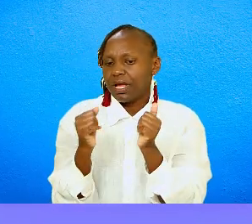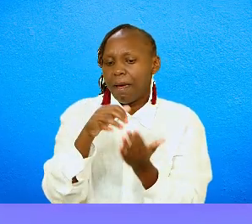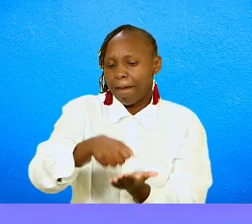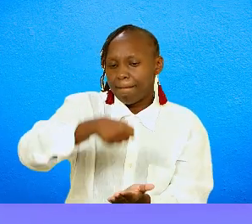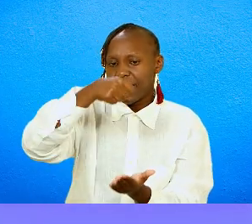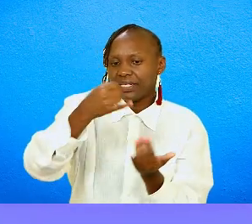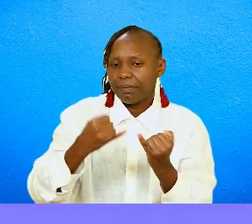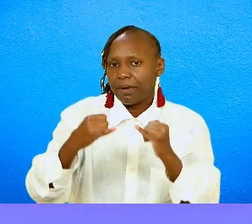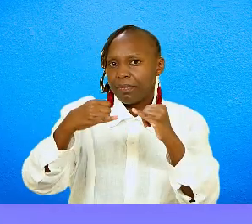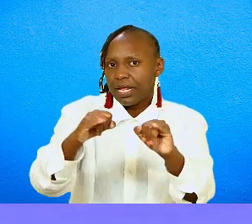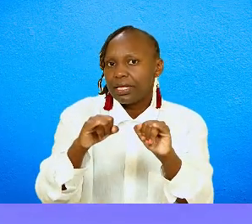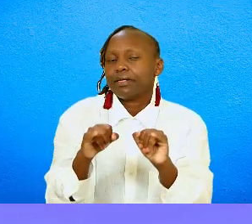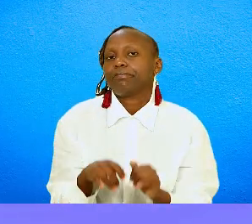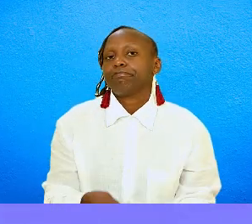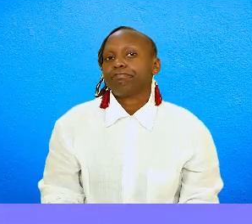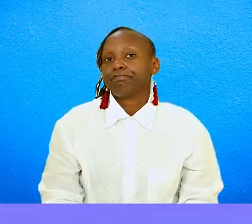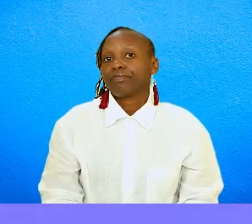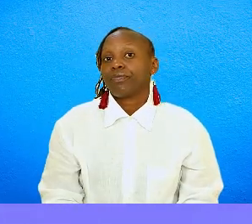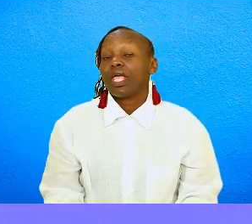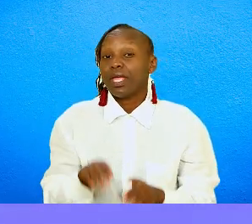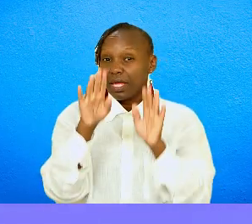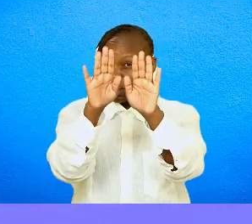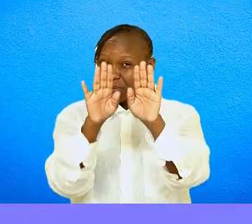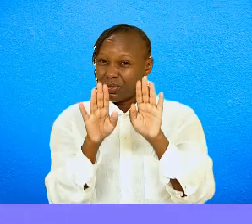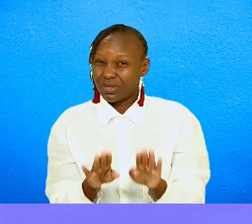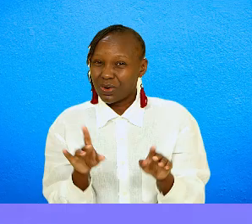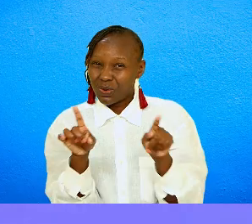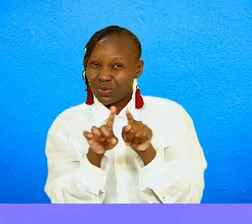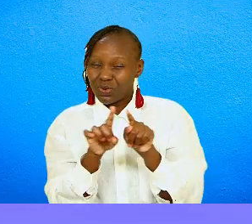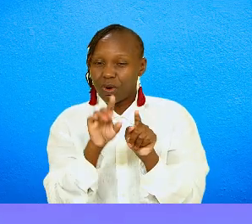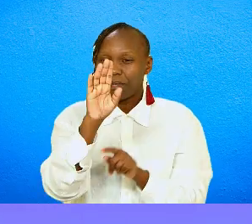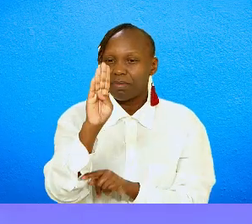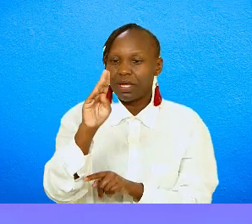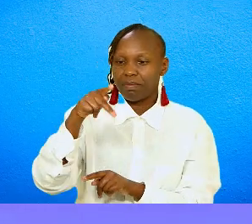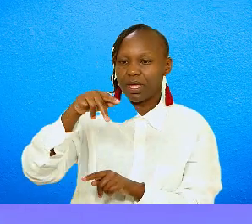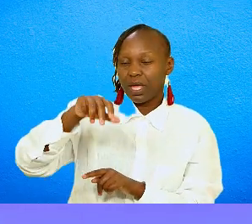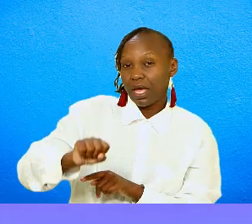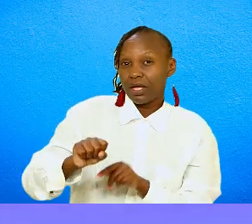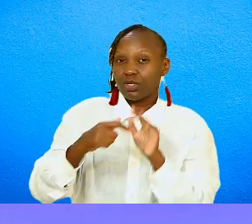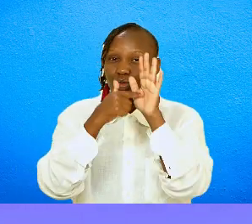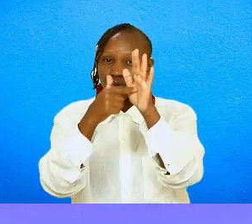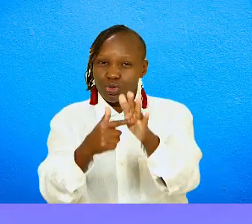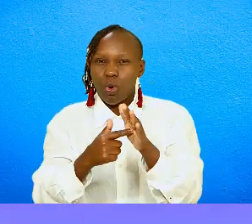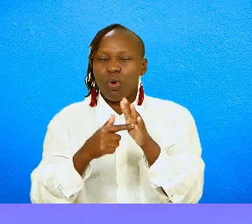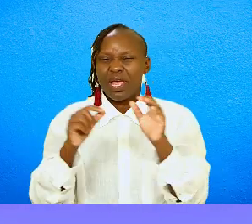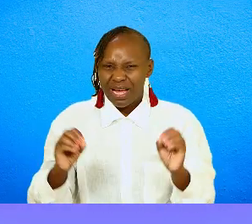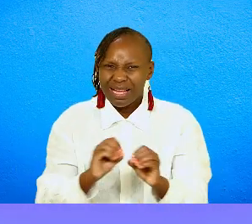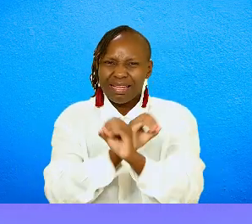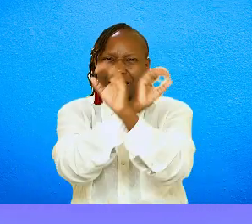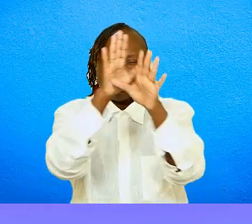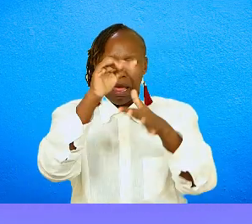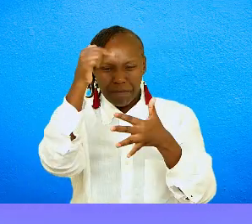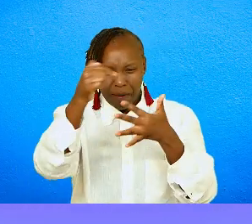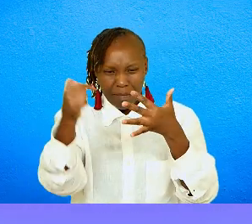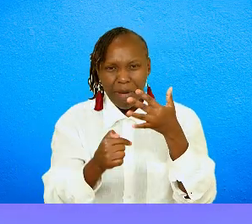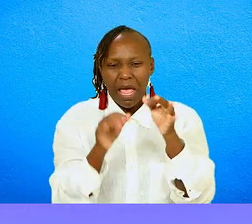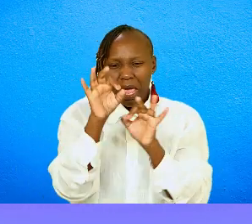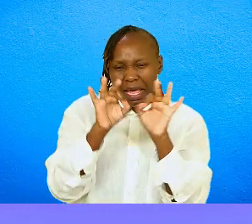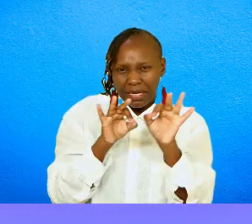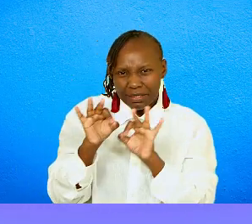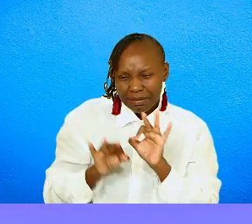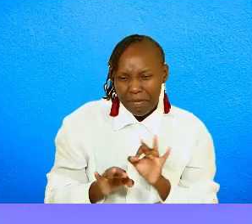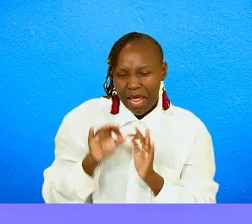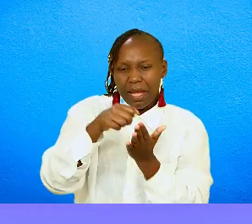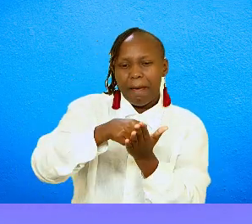and how exactly we seek to overcome them. Very importantly, the BPS should also outline clear priorities in narrative form. Explain what it is